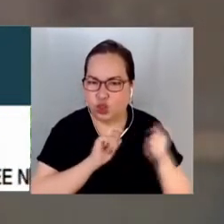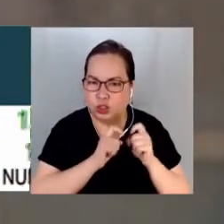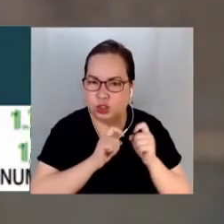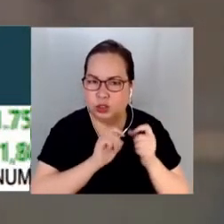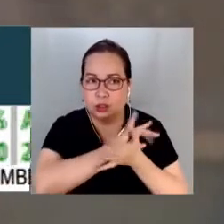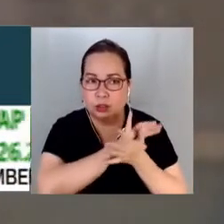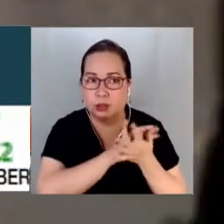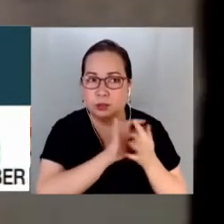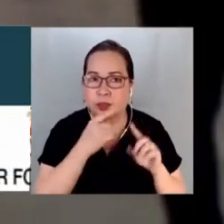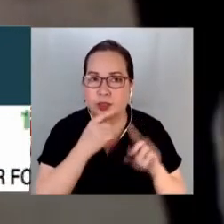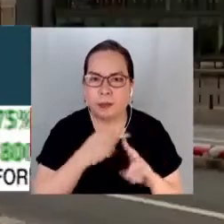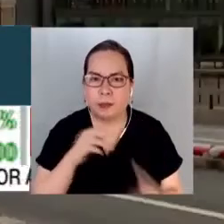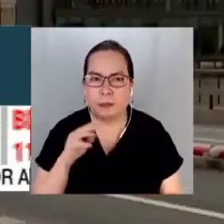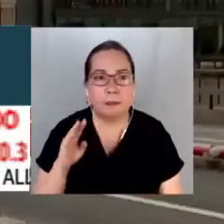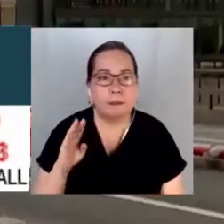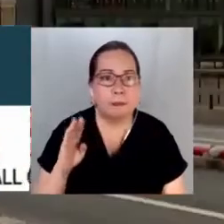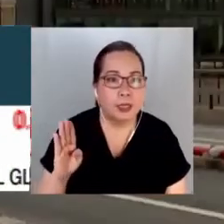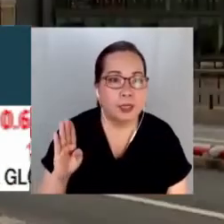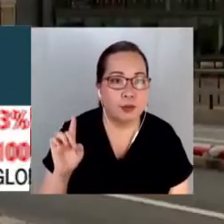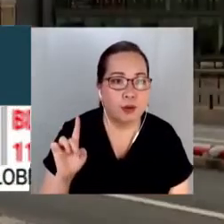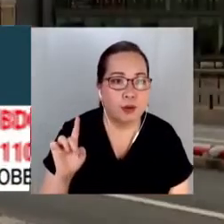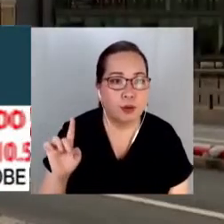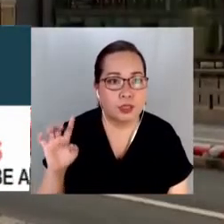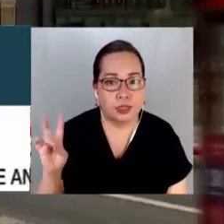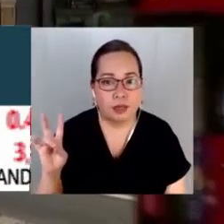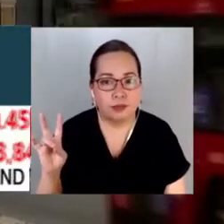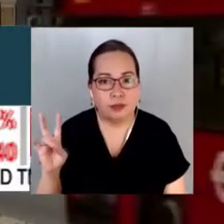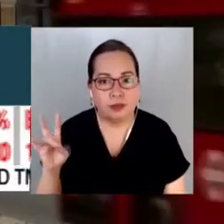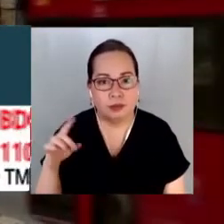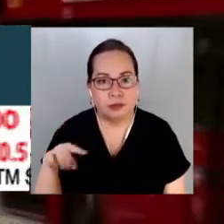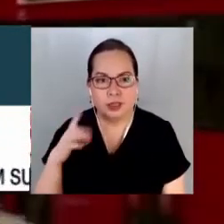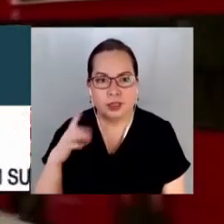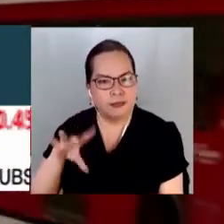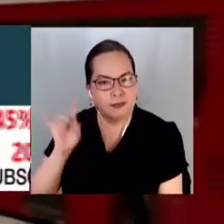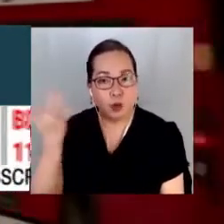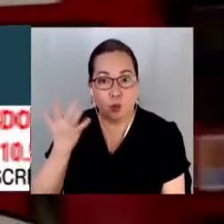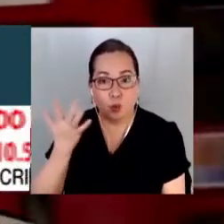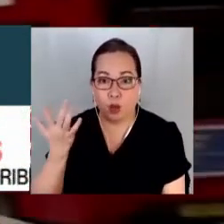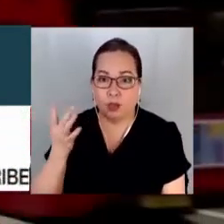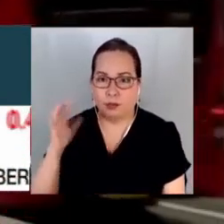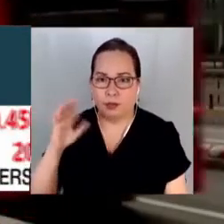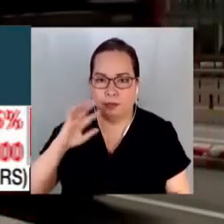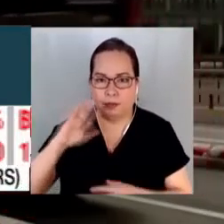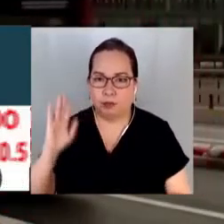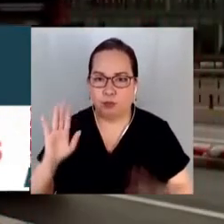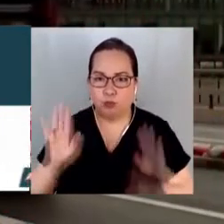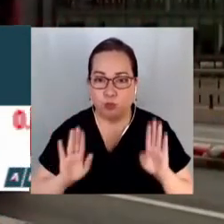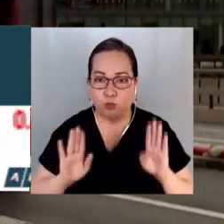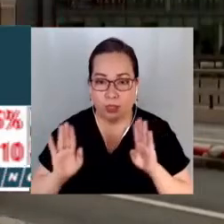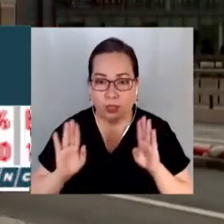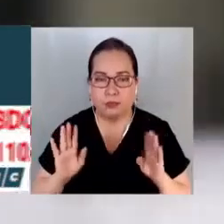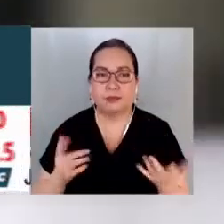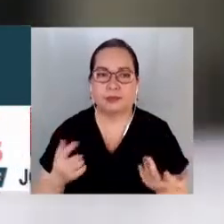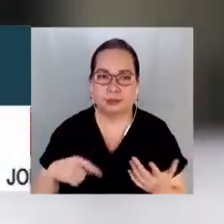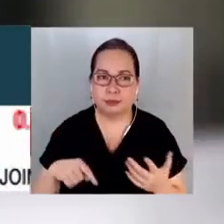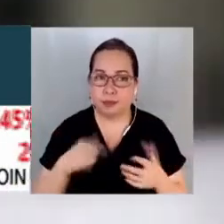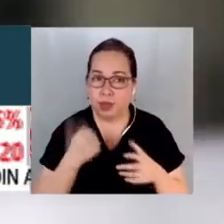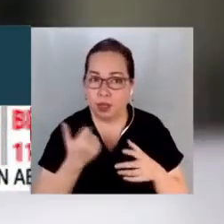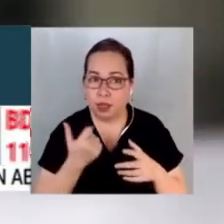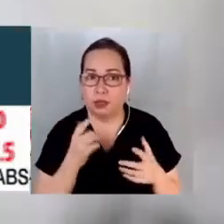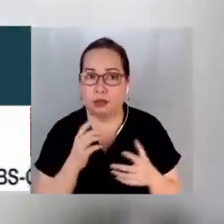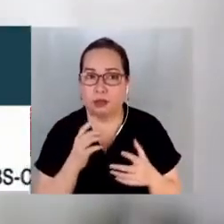known as B117, identified in Britain. Among the 11 authors of the study are the co-founders